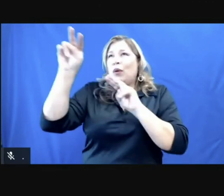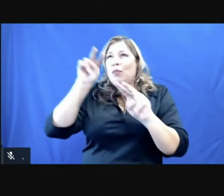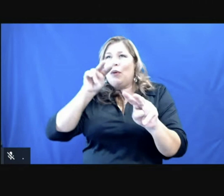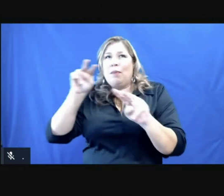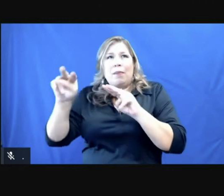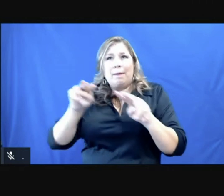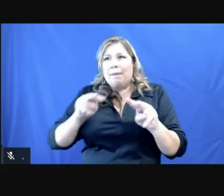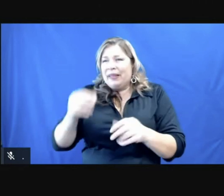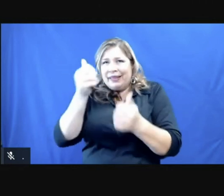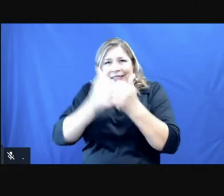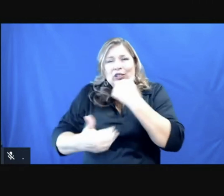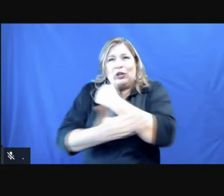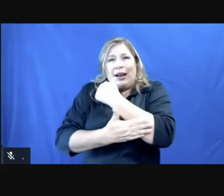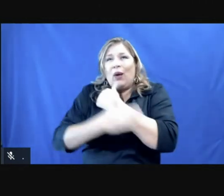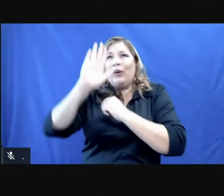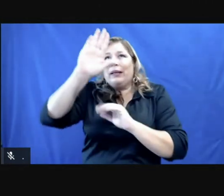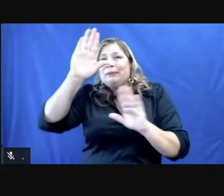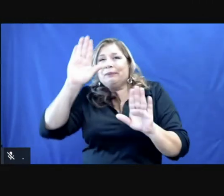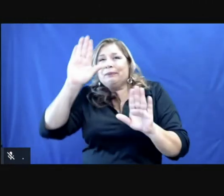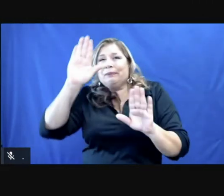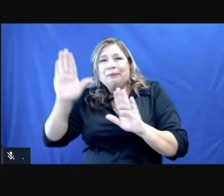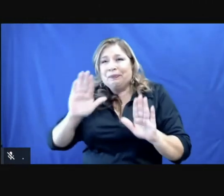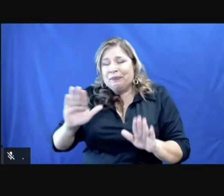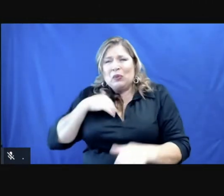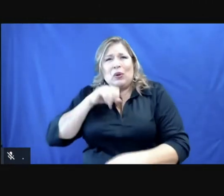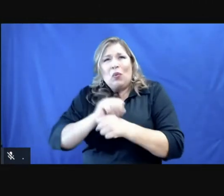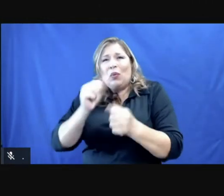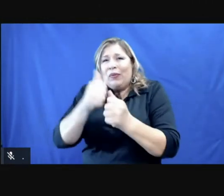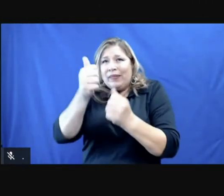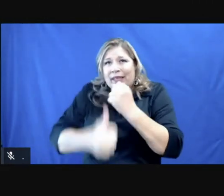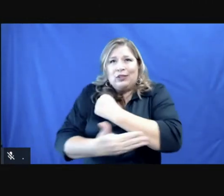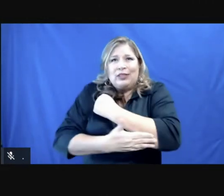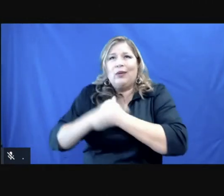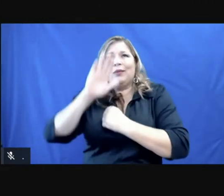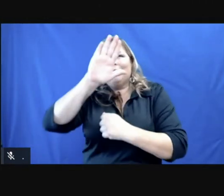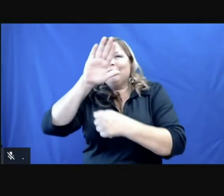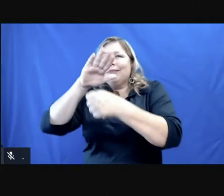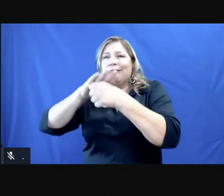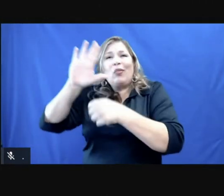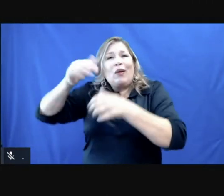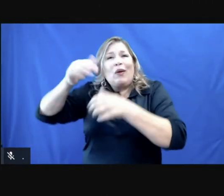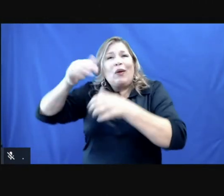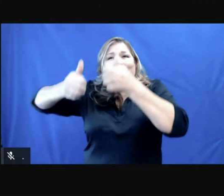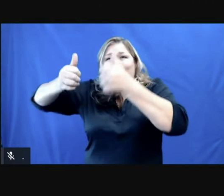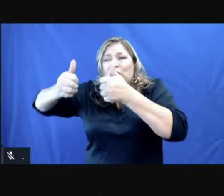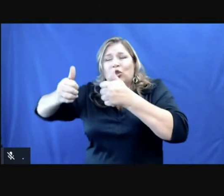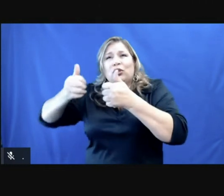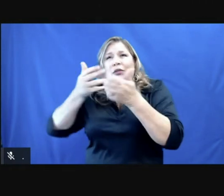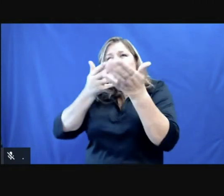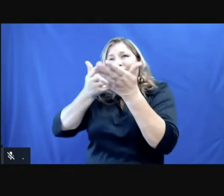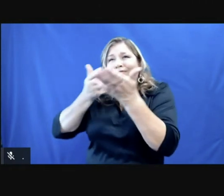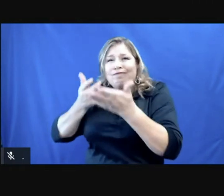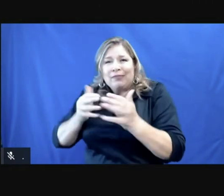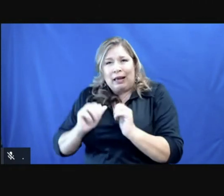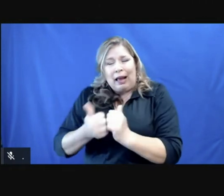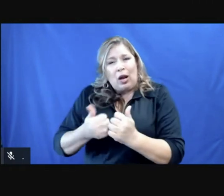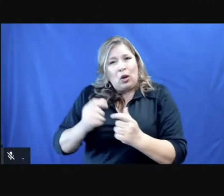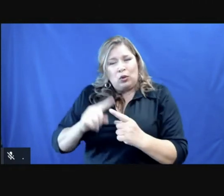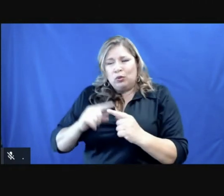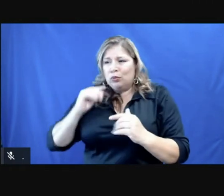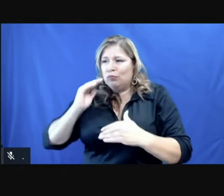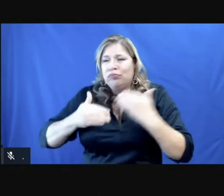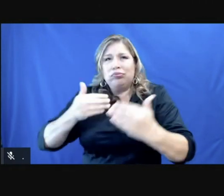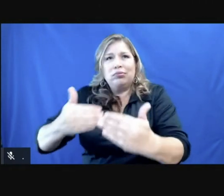We're working with public health and local officials, not just on the implementation of this new action